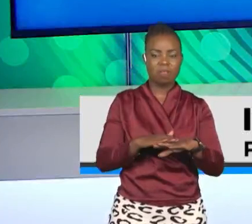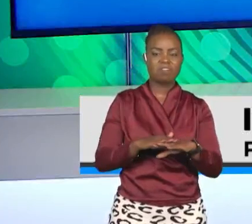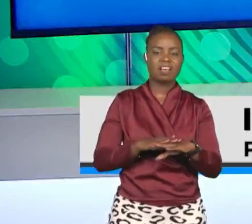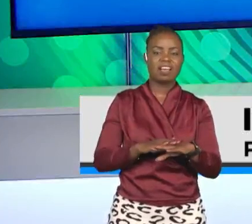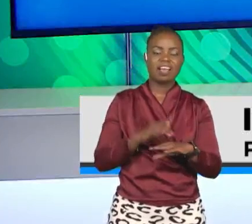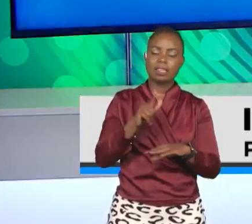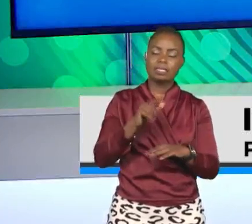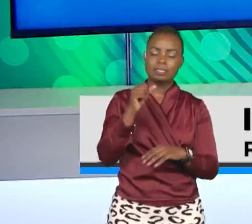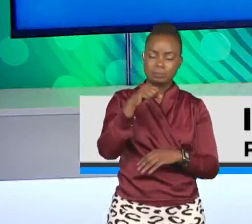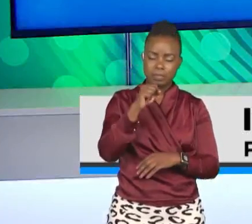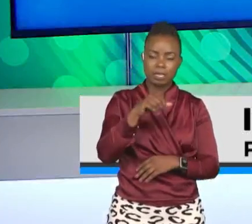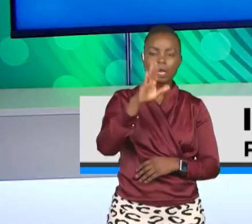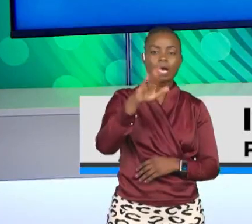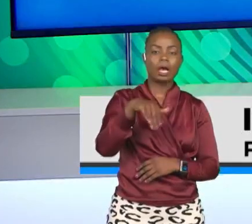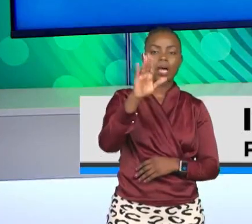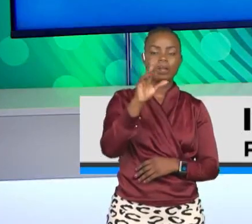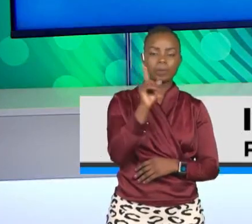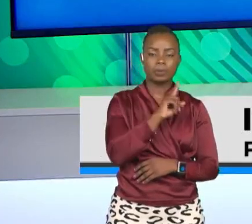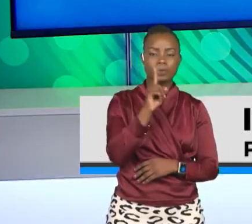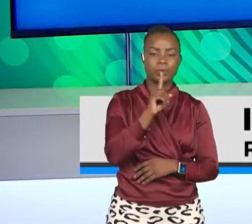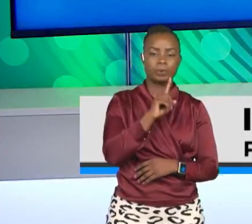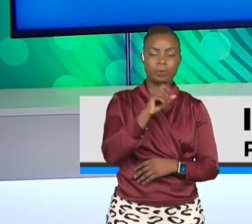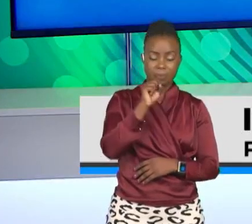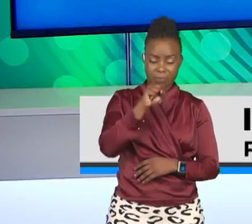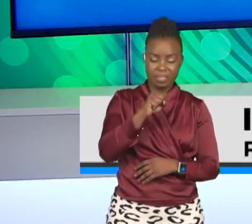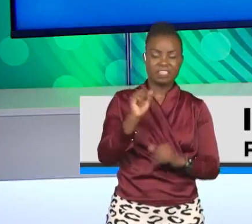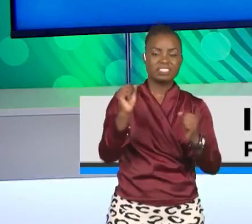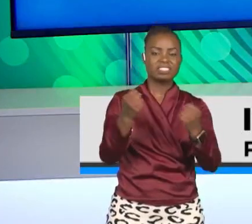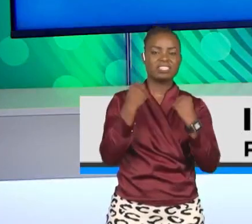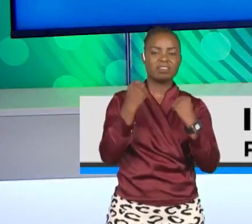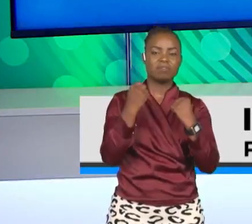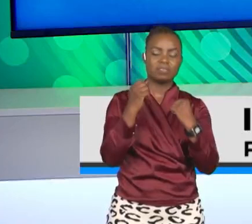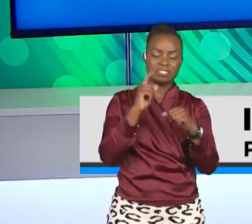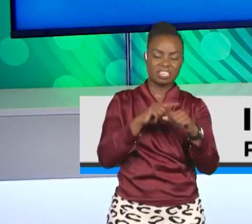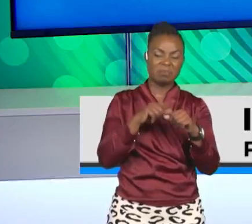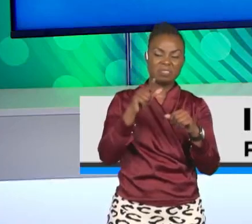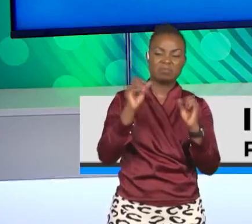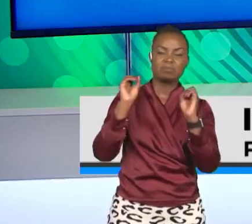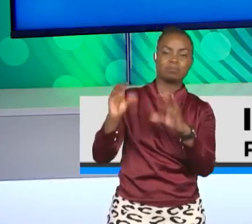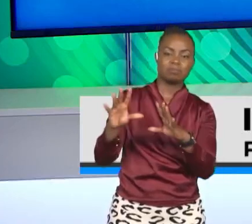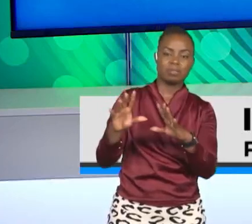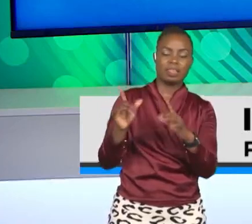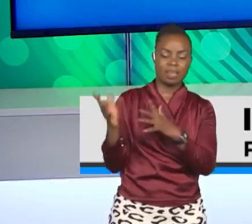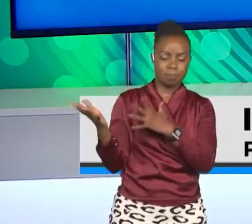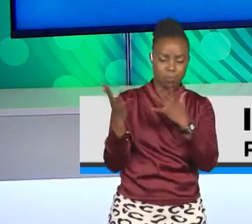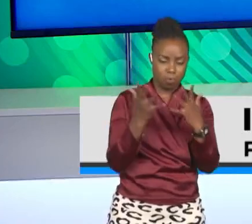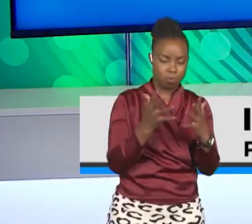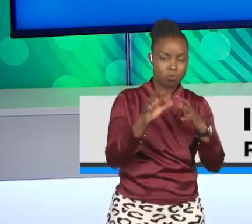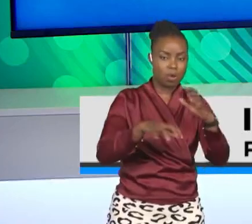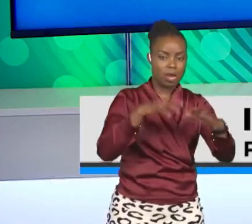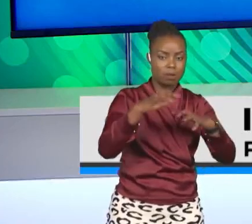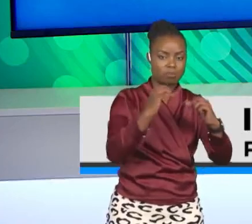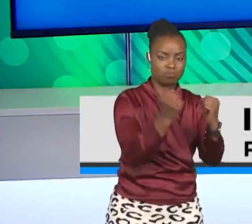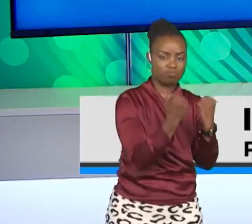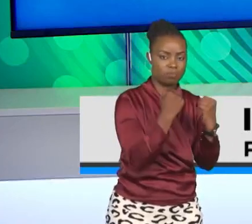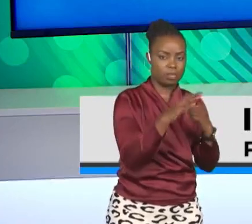art sensation. The sow was rescued from an abattoir as a piglet and brought to an animal sanctuary in Franschhoek in